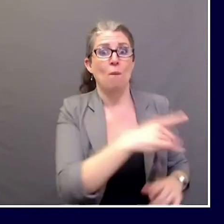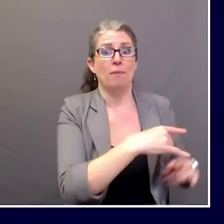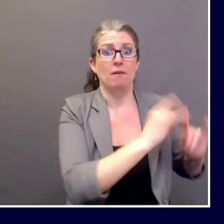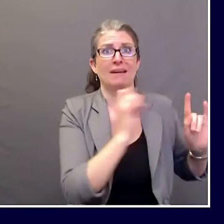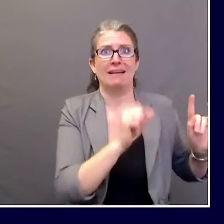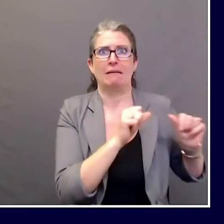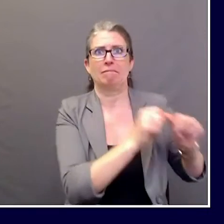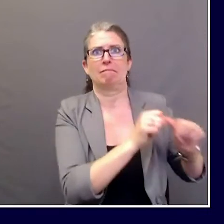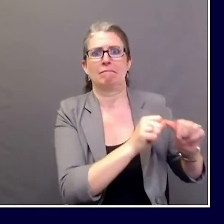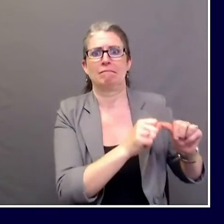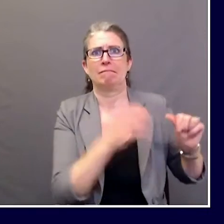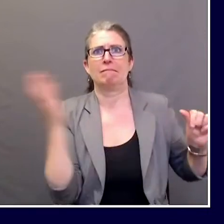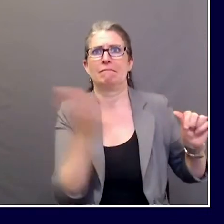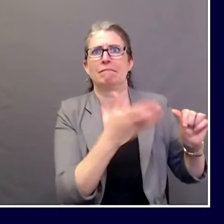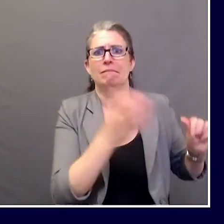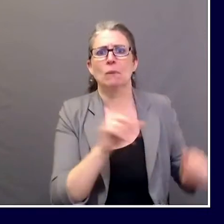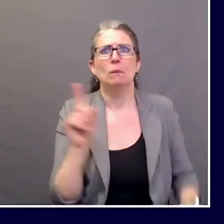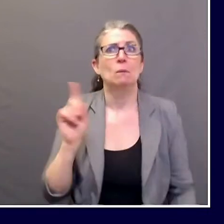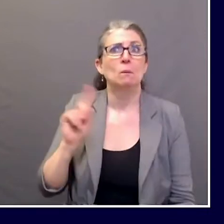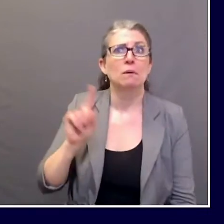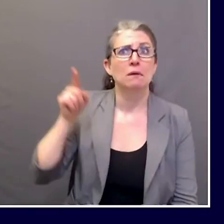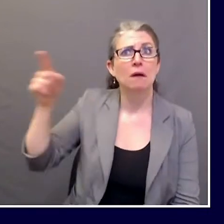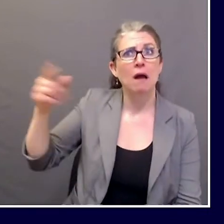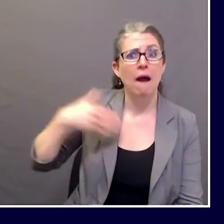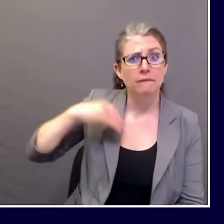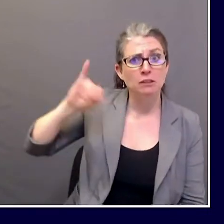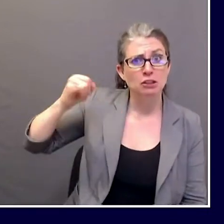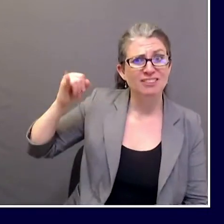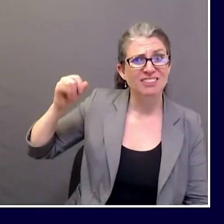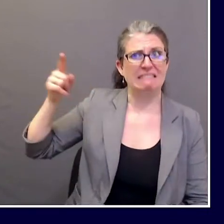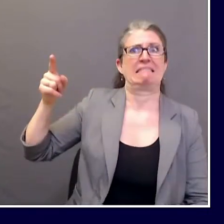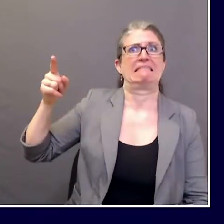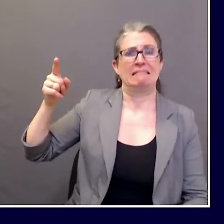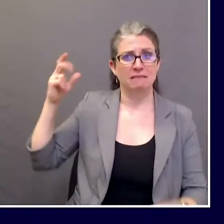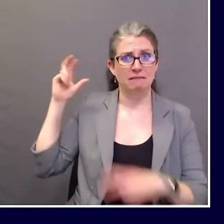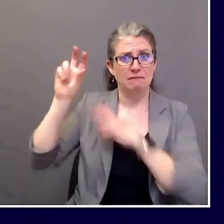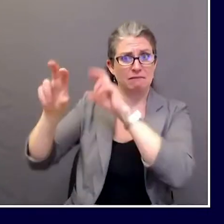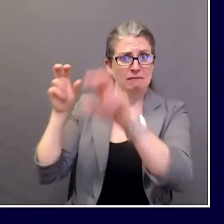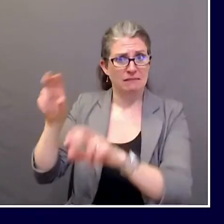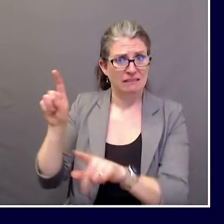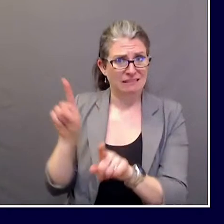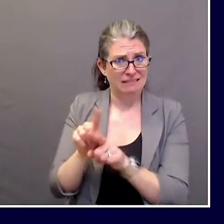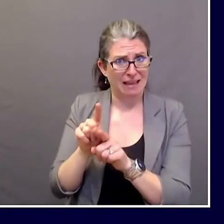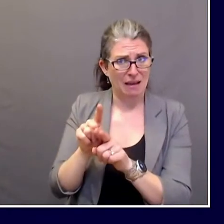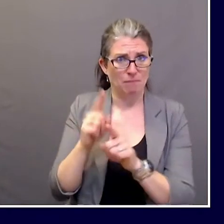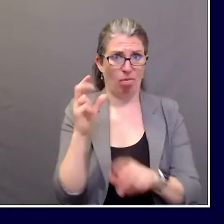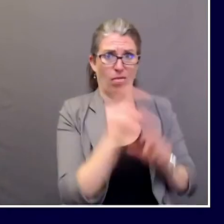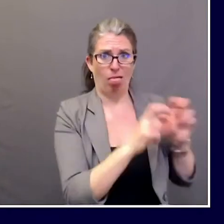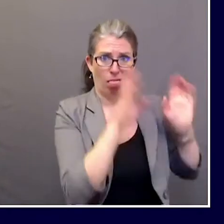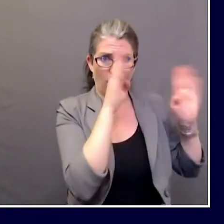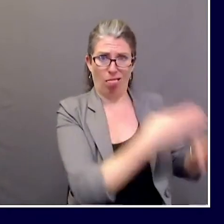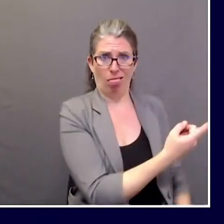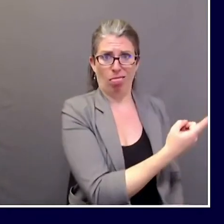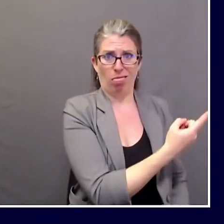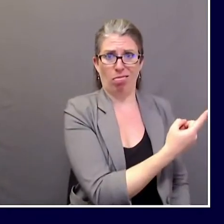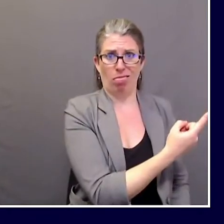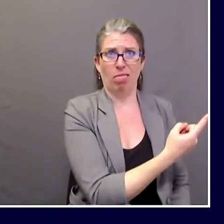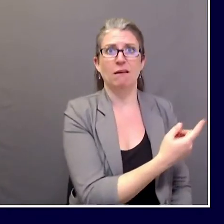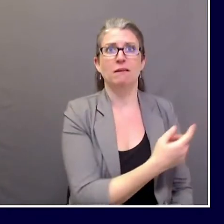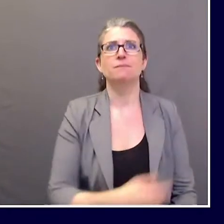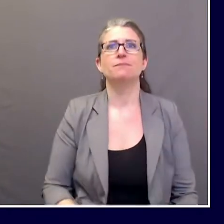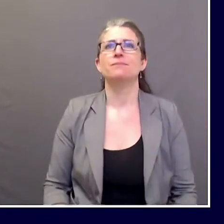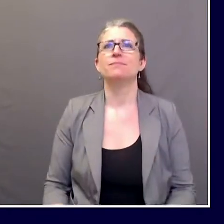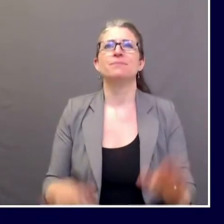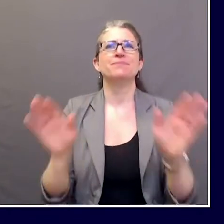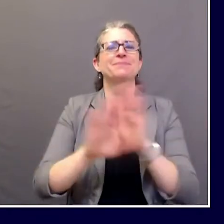that every single day, Caitlin. That is not new for us. Literally every single day, our immunization team gets a